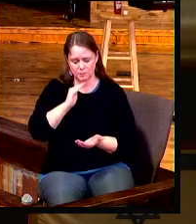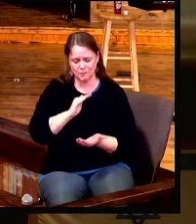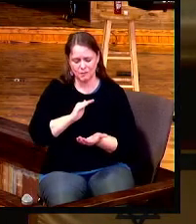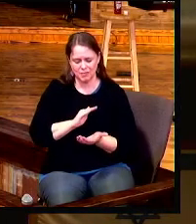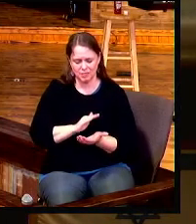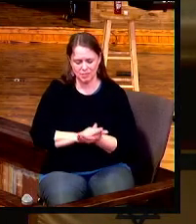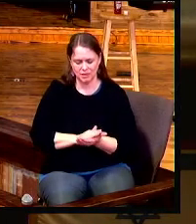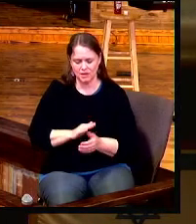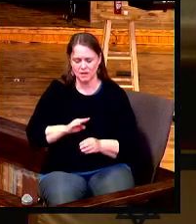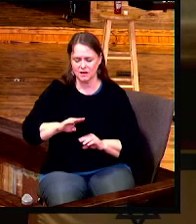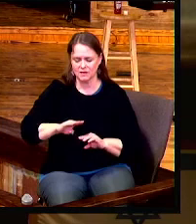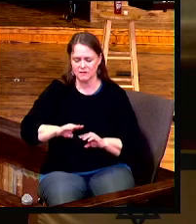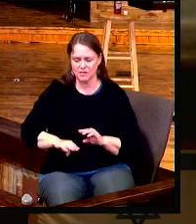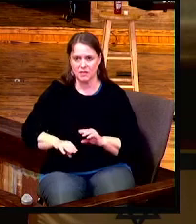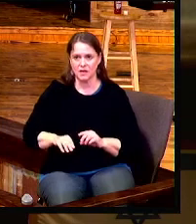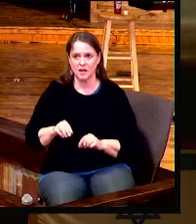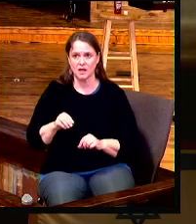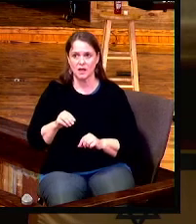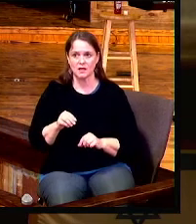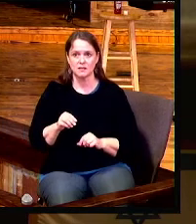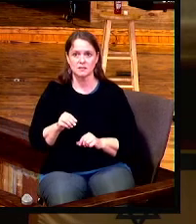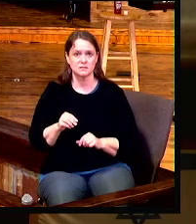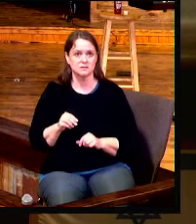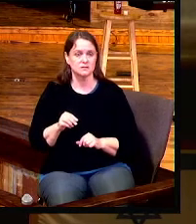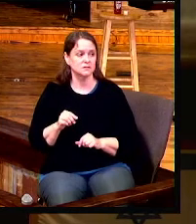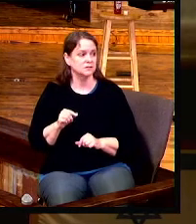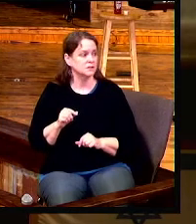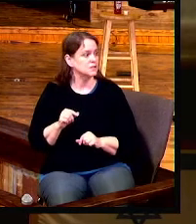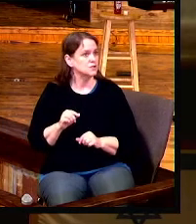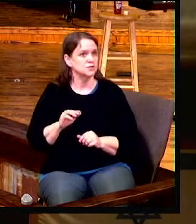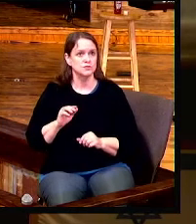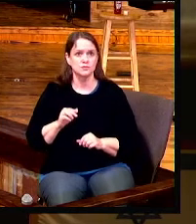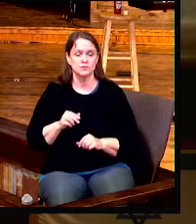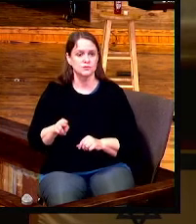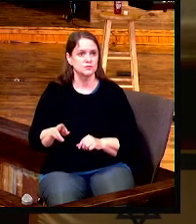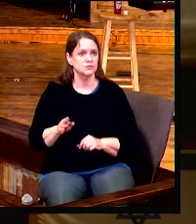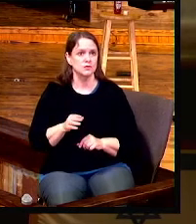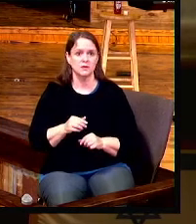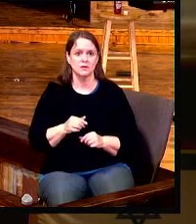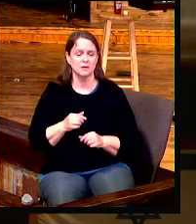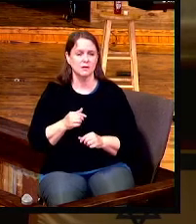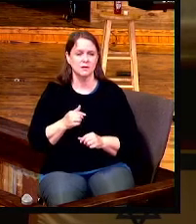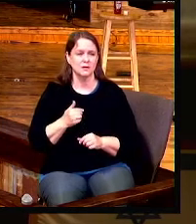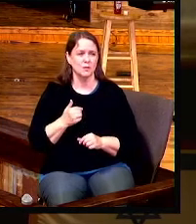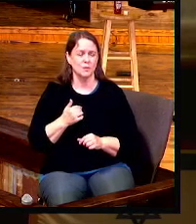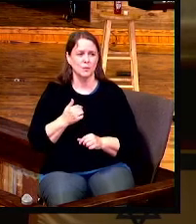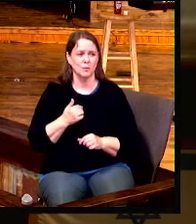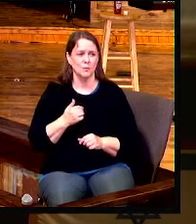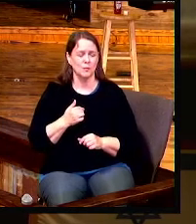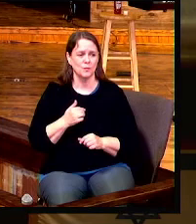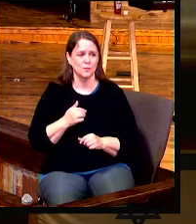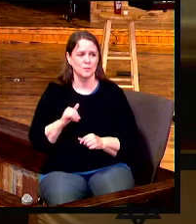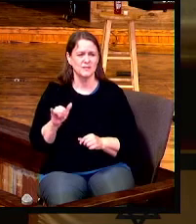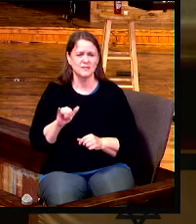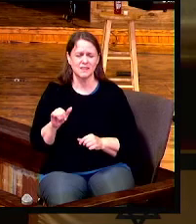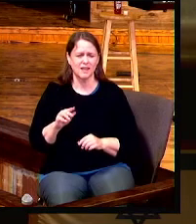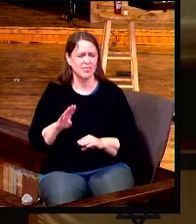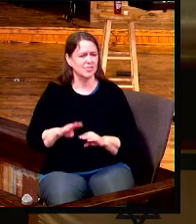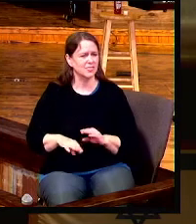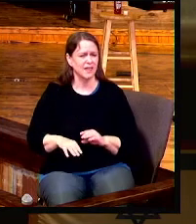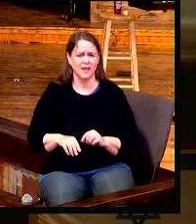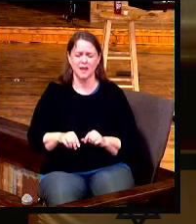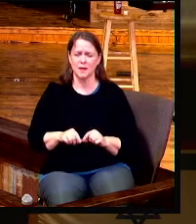Because the things that we're told over and over and over again, whether someone else is telling them, or there sometimes we can do that to